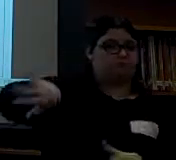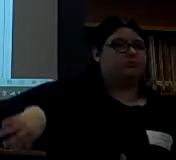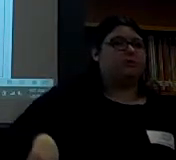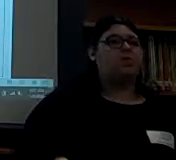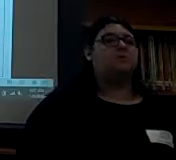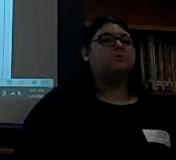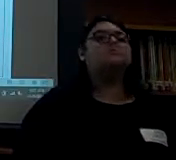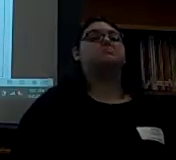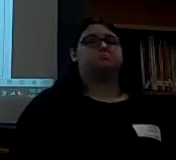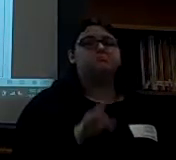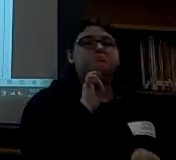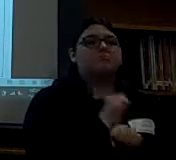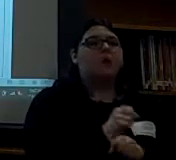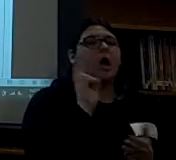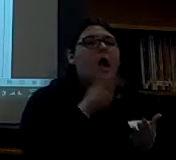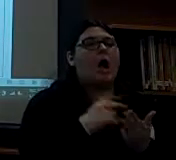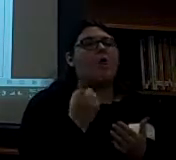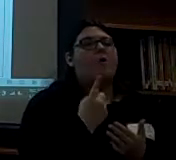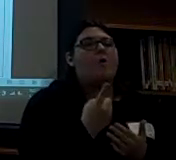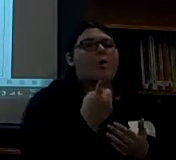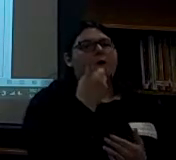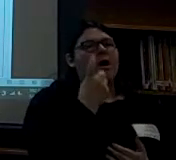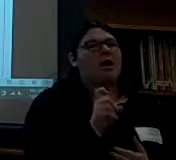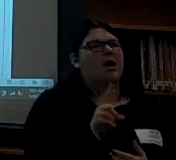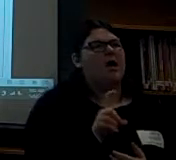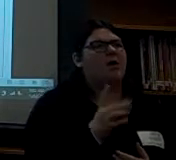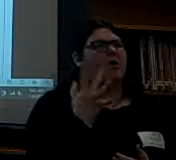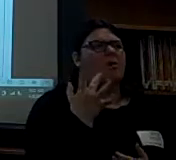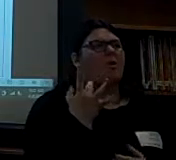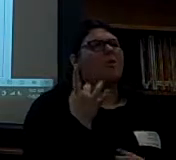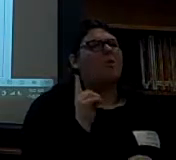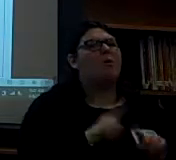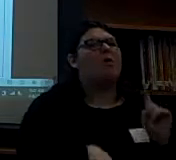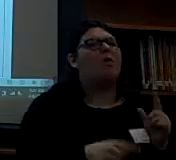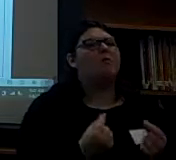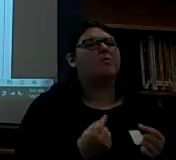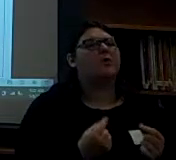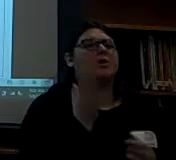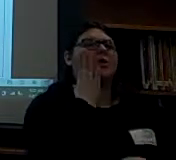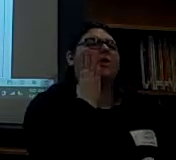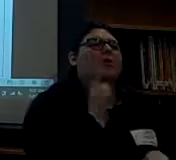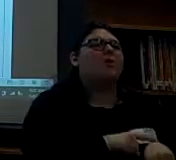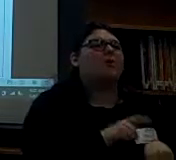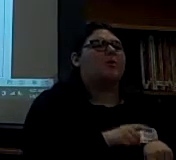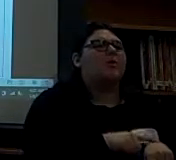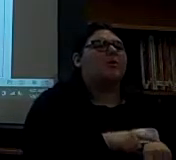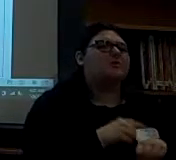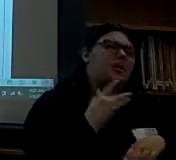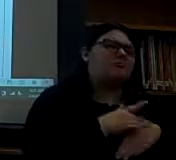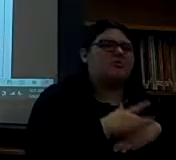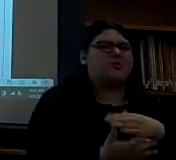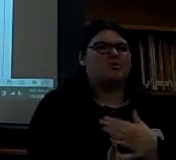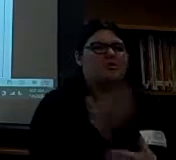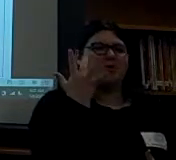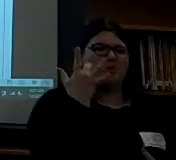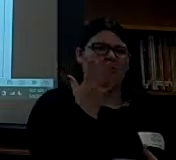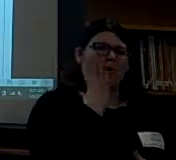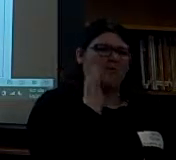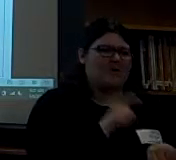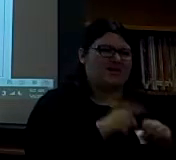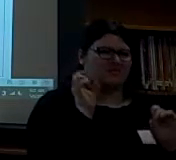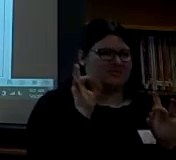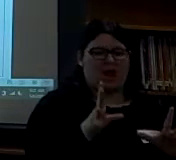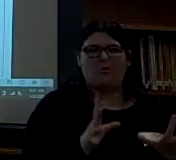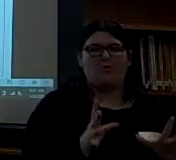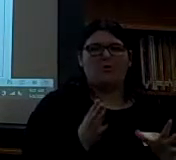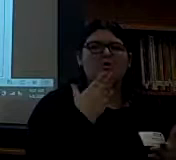Yeah. I once read someone ask the question, why can't we do bedtime earlier in the morning when we're fresher? Bedtime is like the worst. It really is.